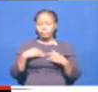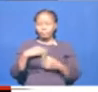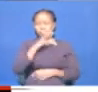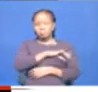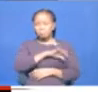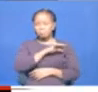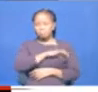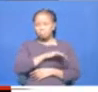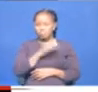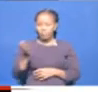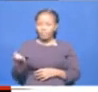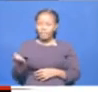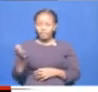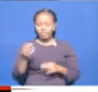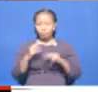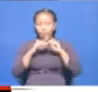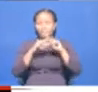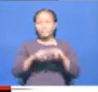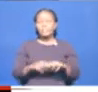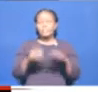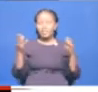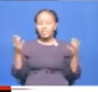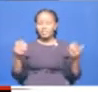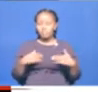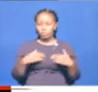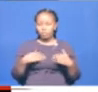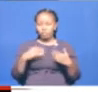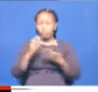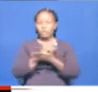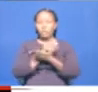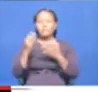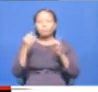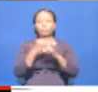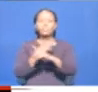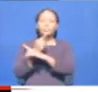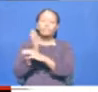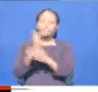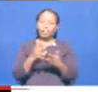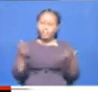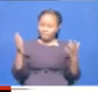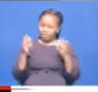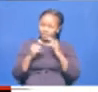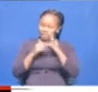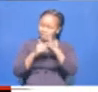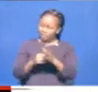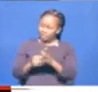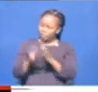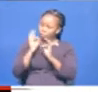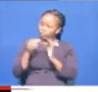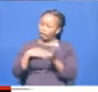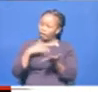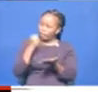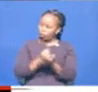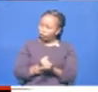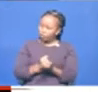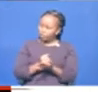the dependencies you find between the different assets. So for example, if you have your office next to your residential, you have your